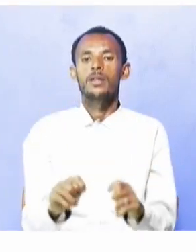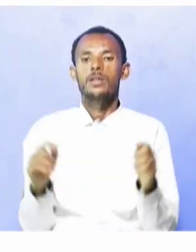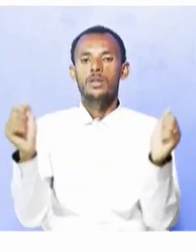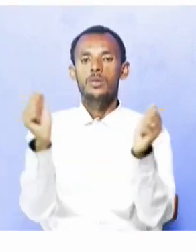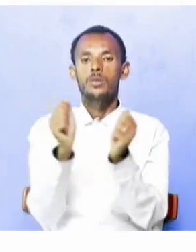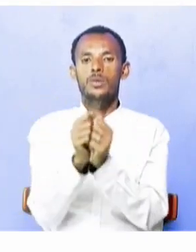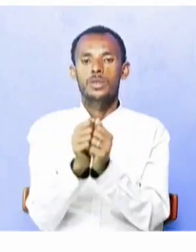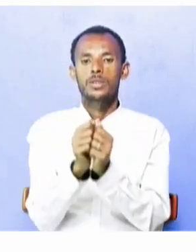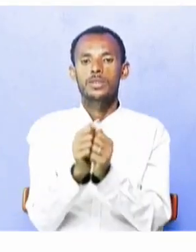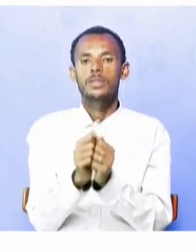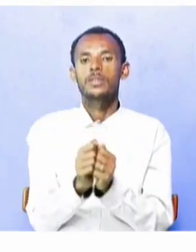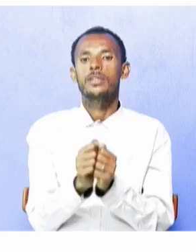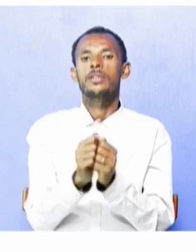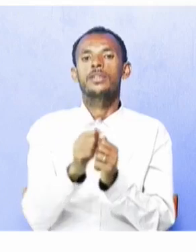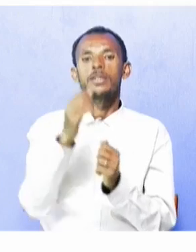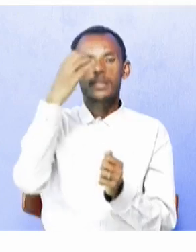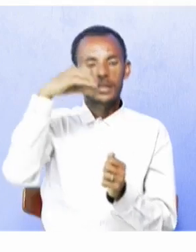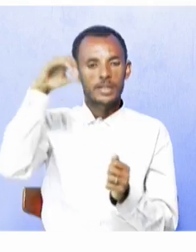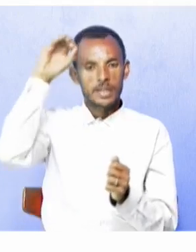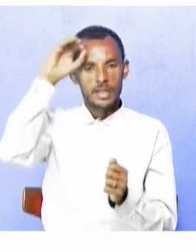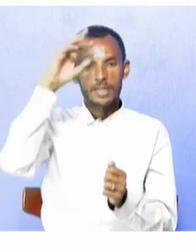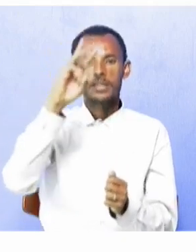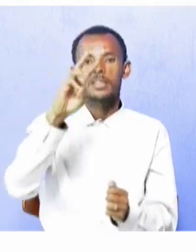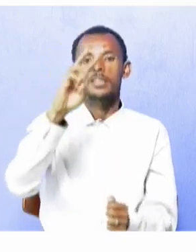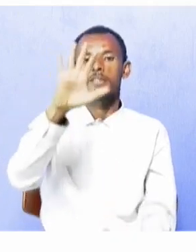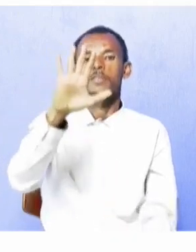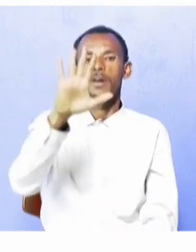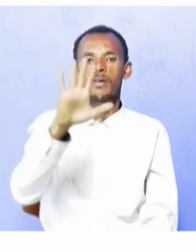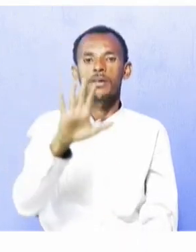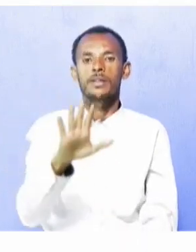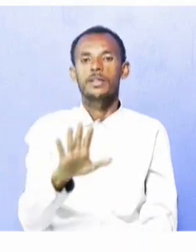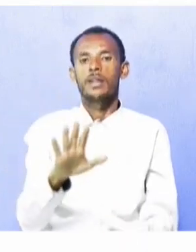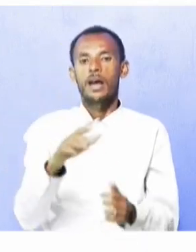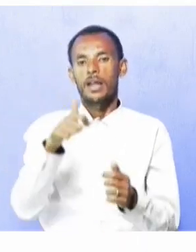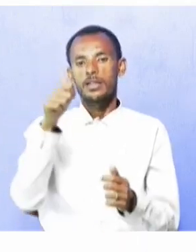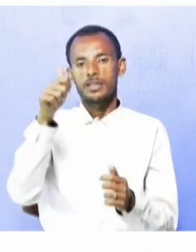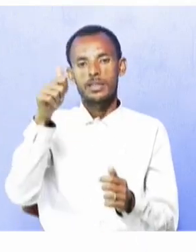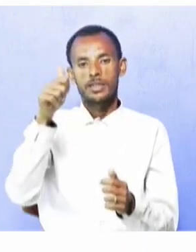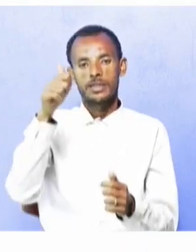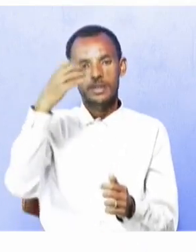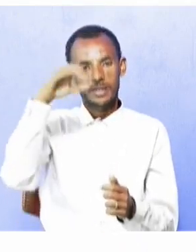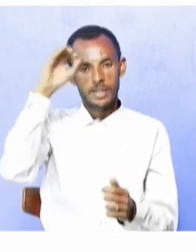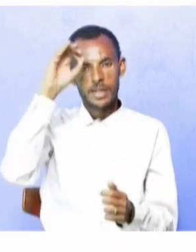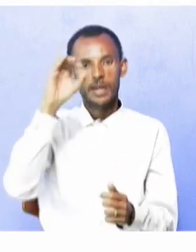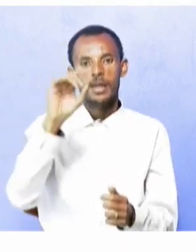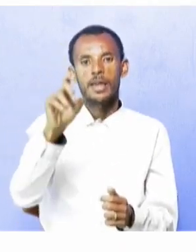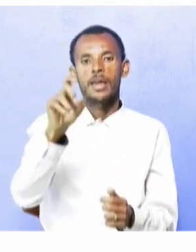with degree here 65. This is x.